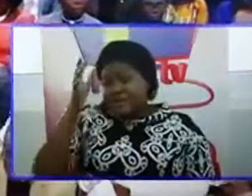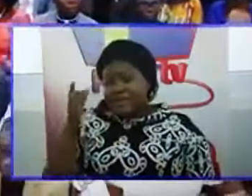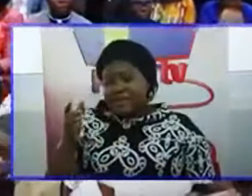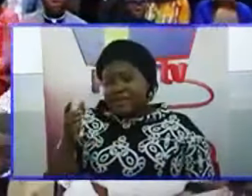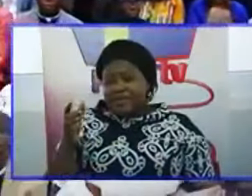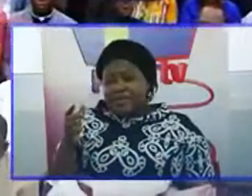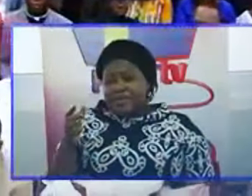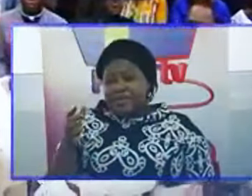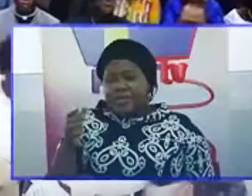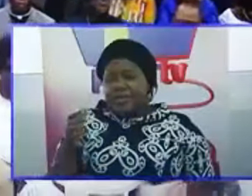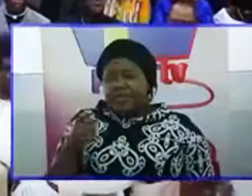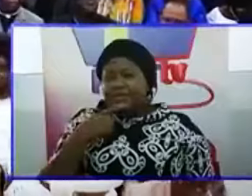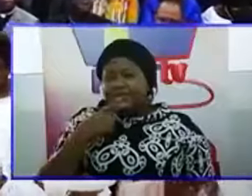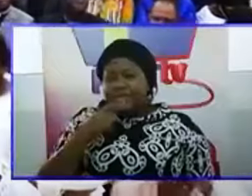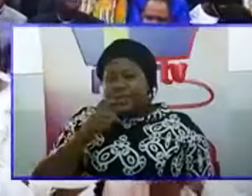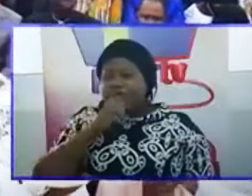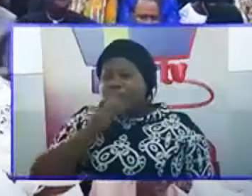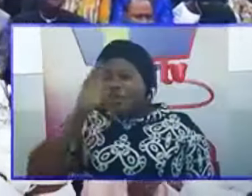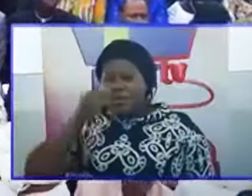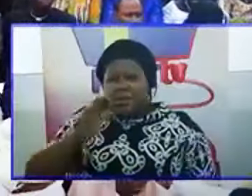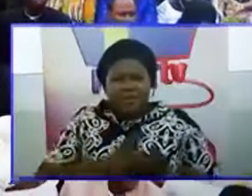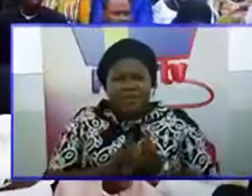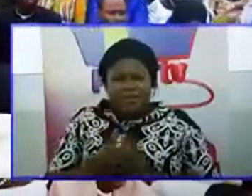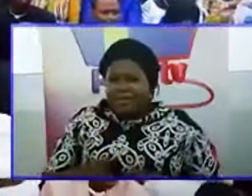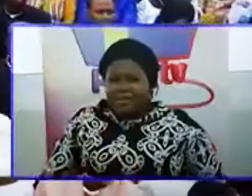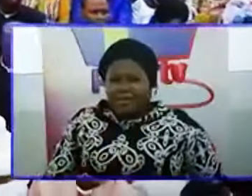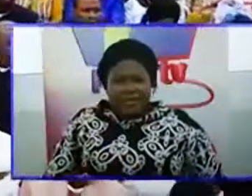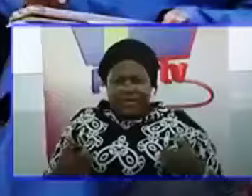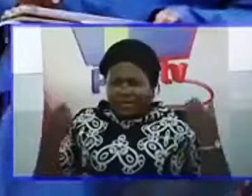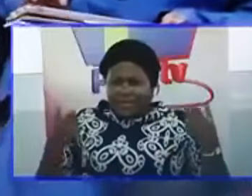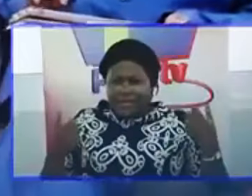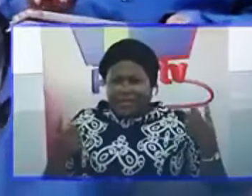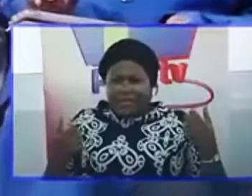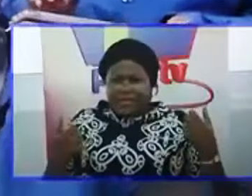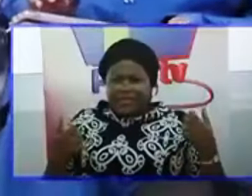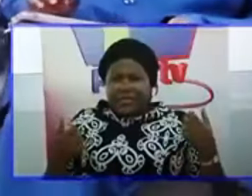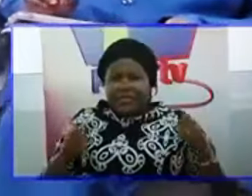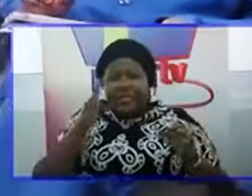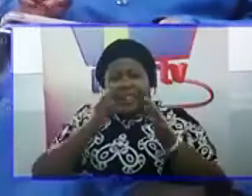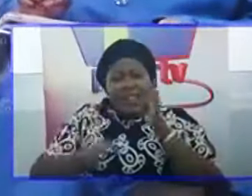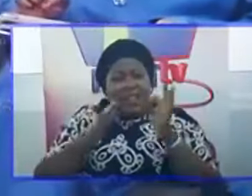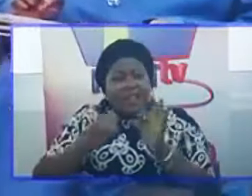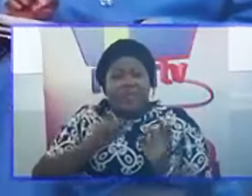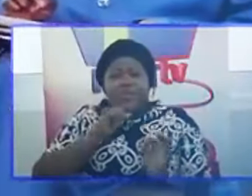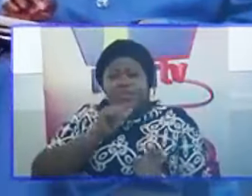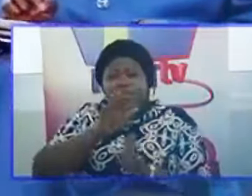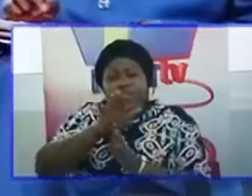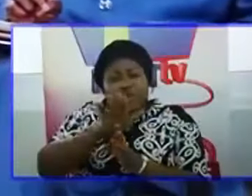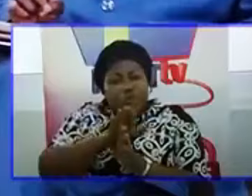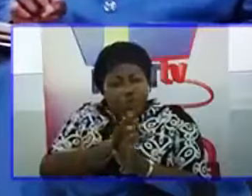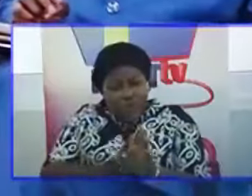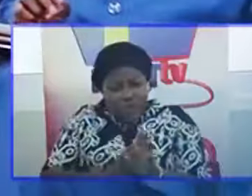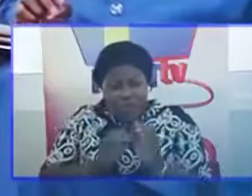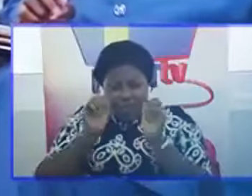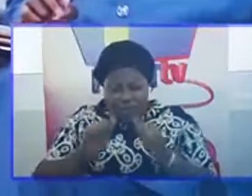the old man was so angry. Things had gone bad. And Judah said, if we had not delayed, we would have gone and come